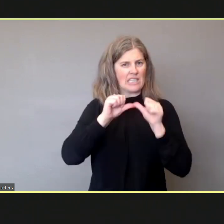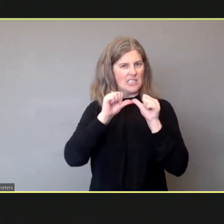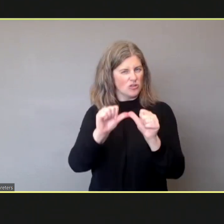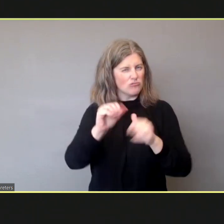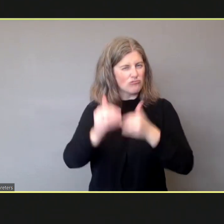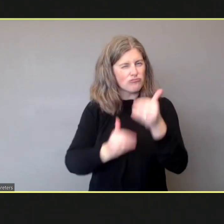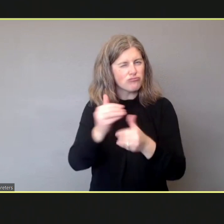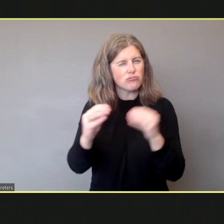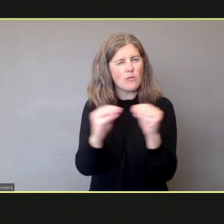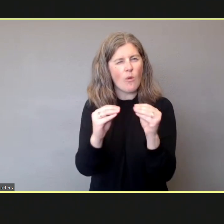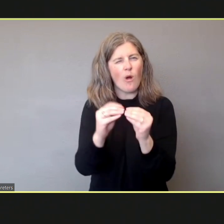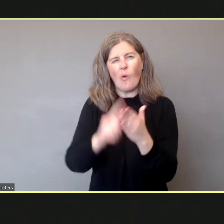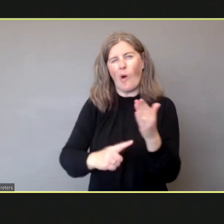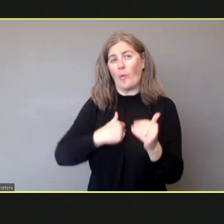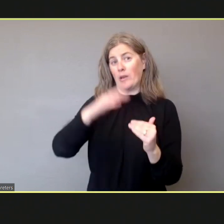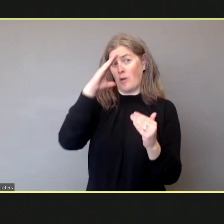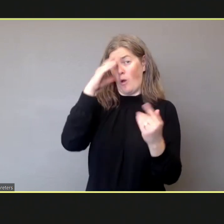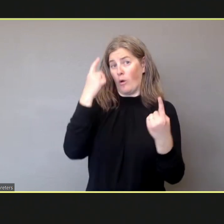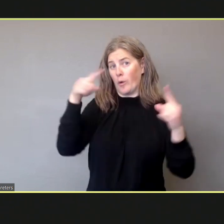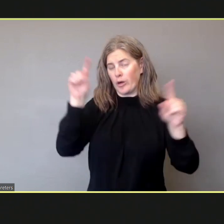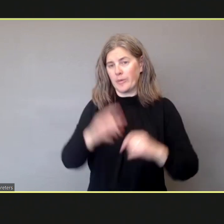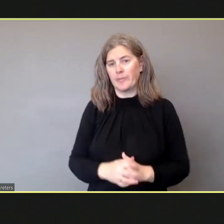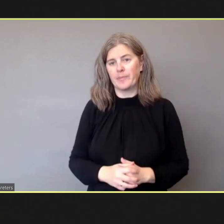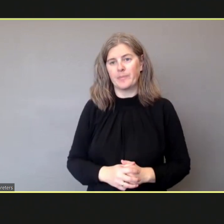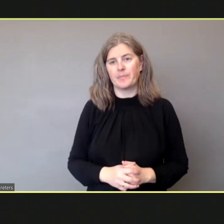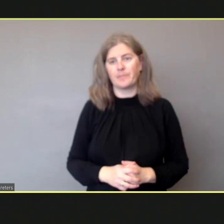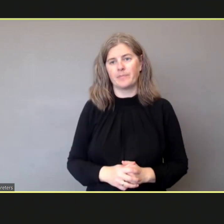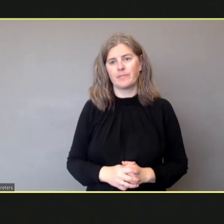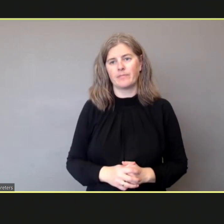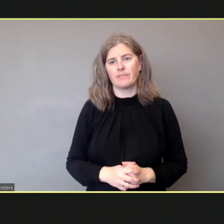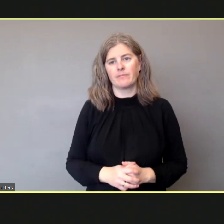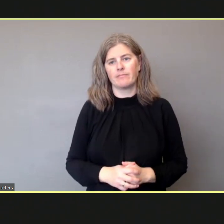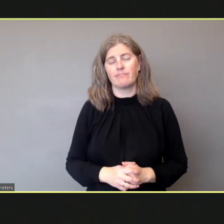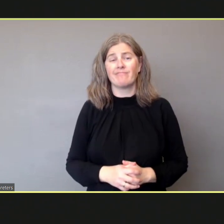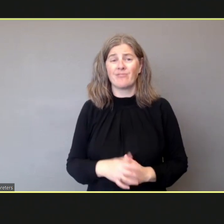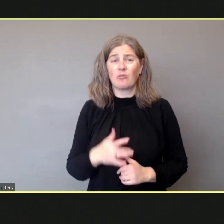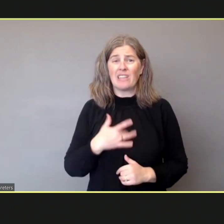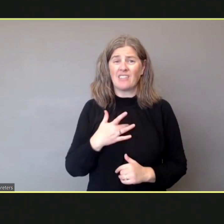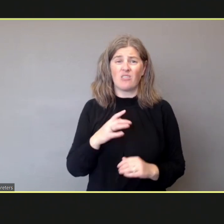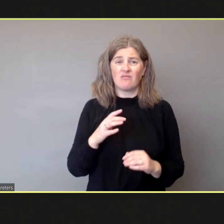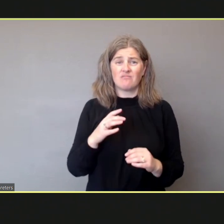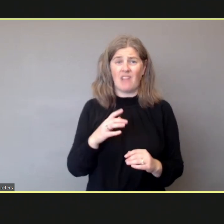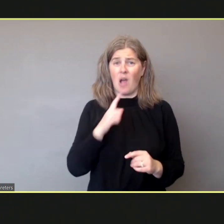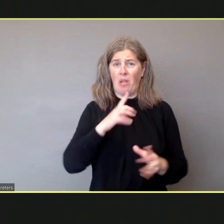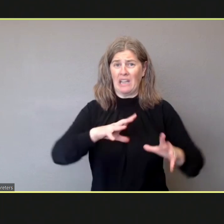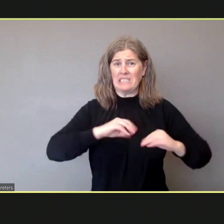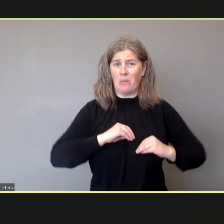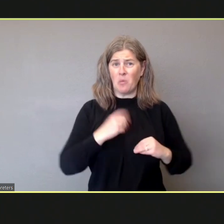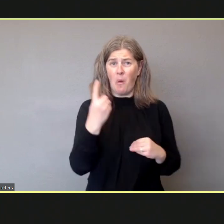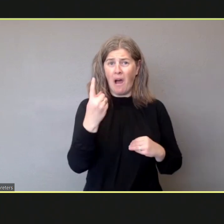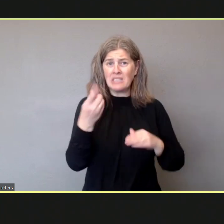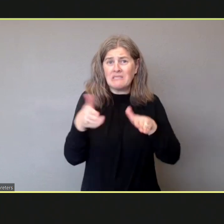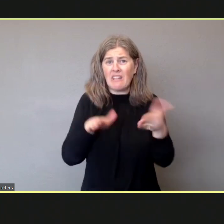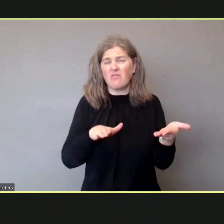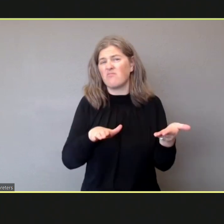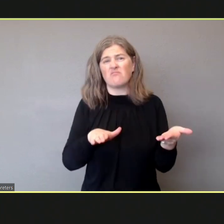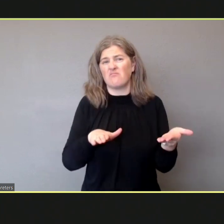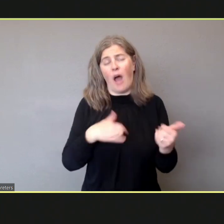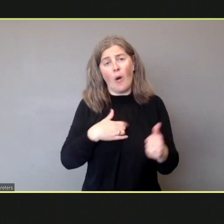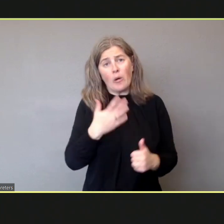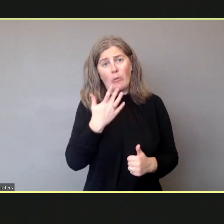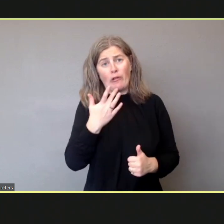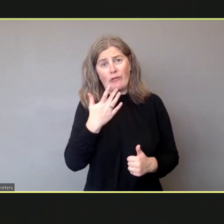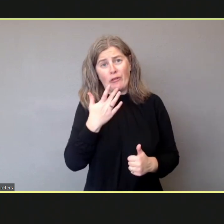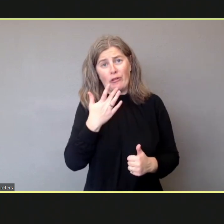know that work. So I think no death is acceptable, and I would prefer that